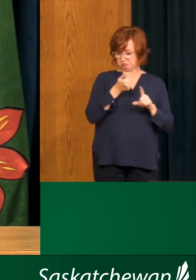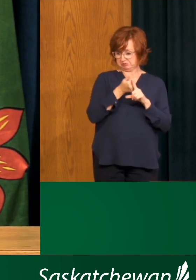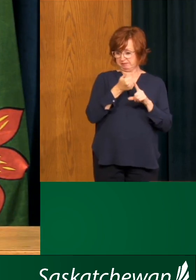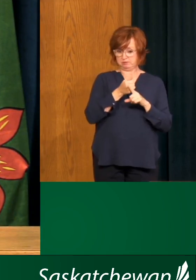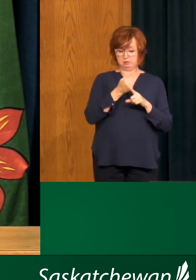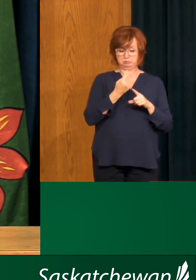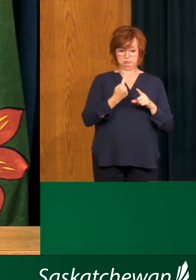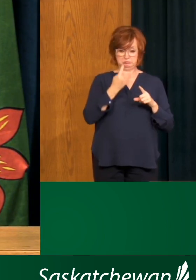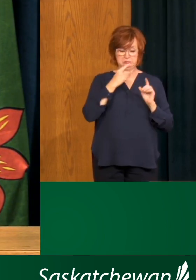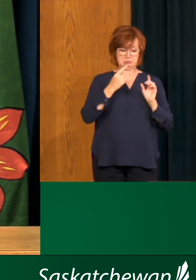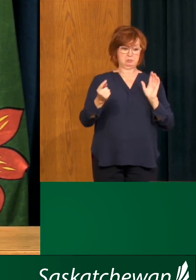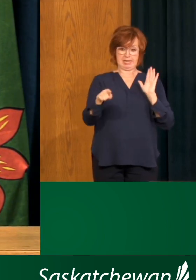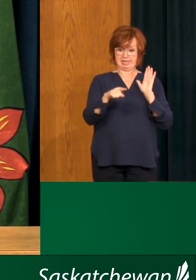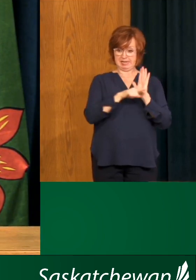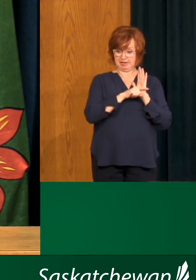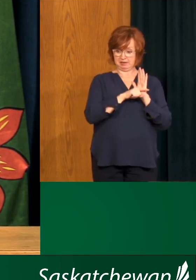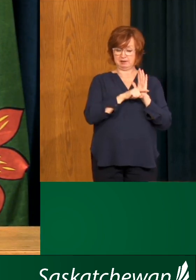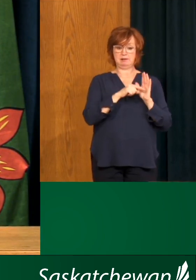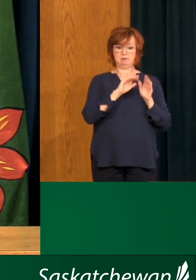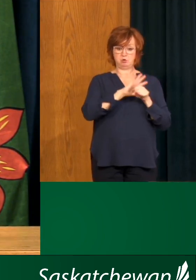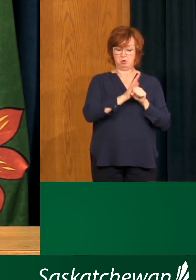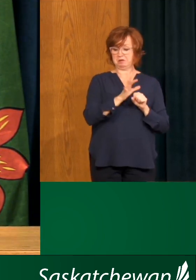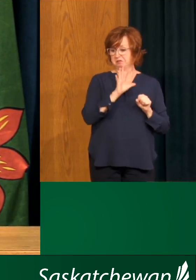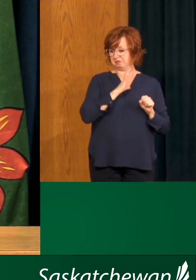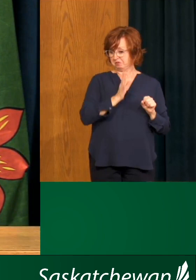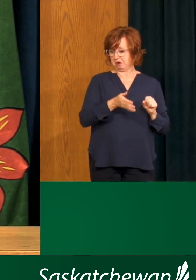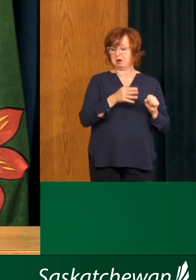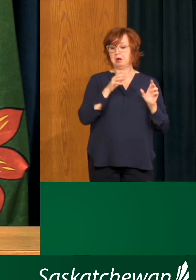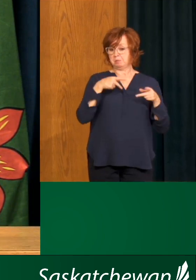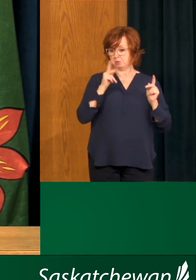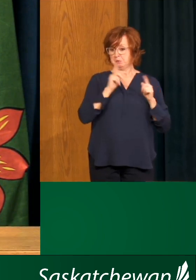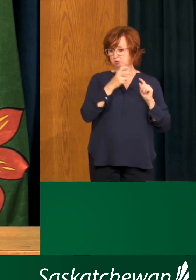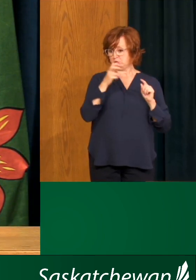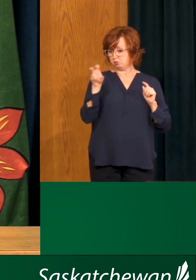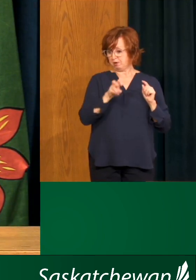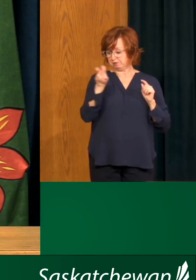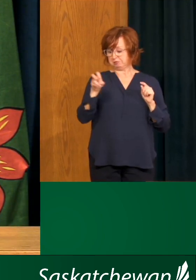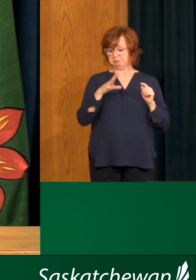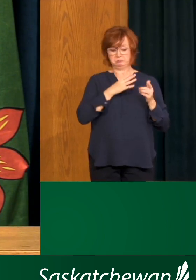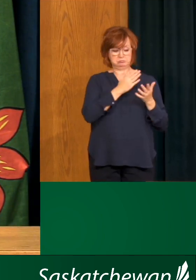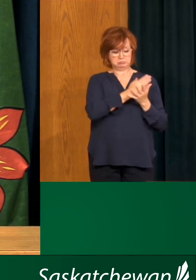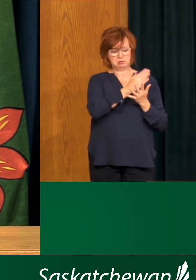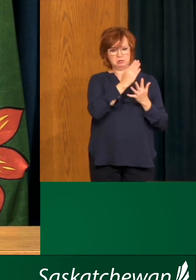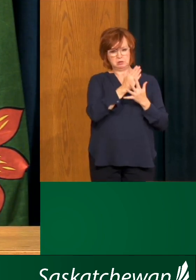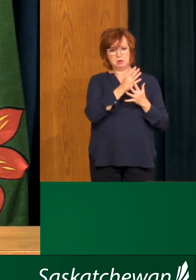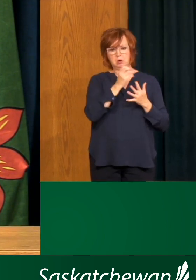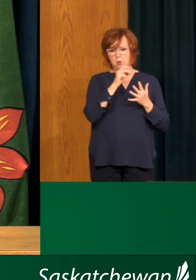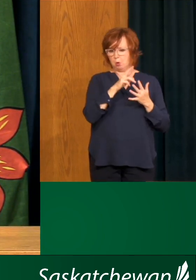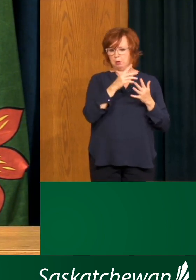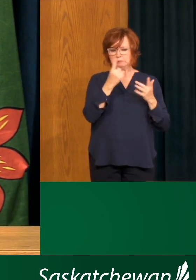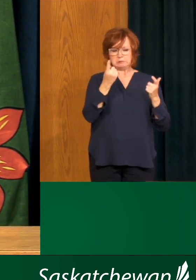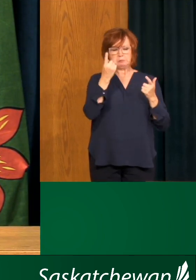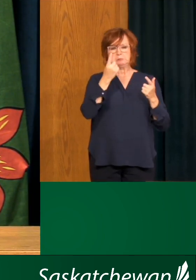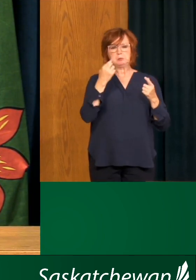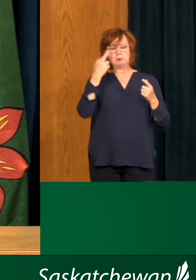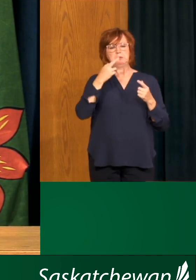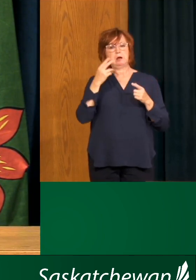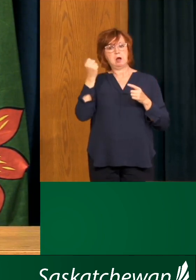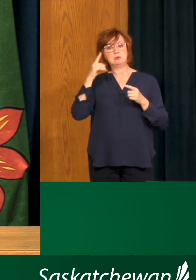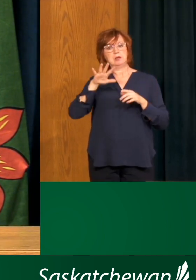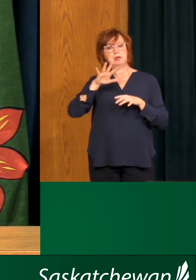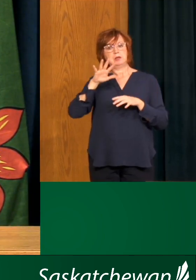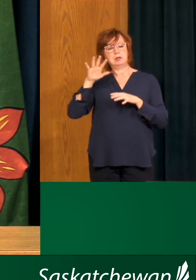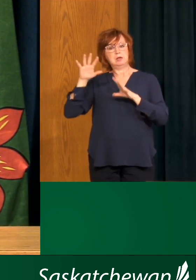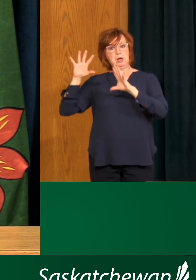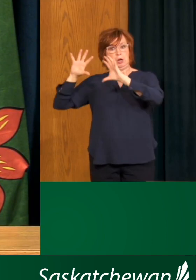those parameters exactly would look like, but there is other countries around the world that are starting to travel internationally, and I